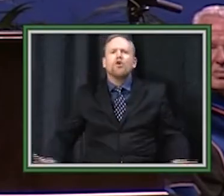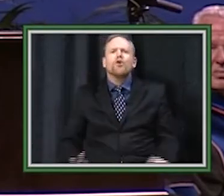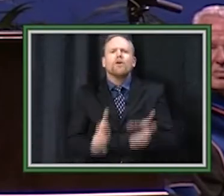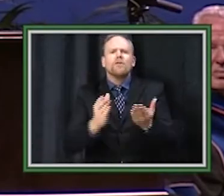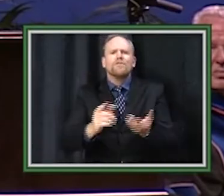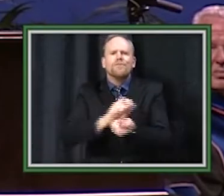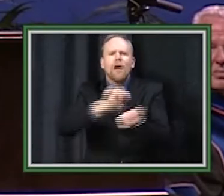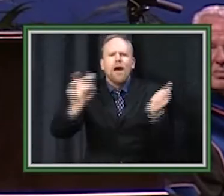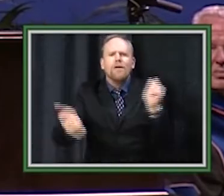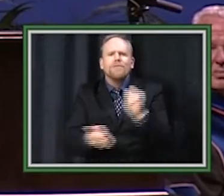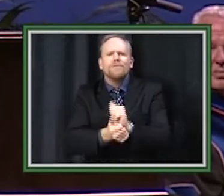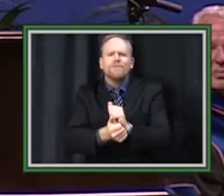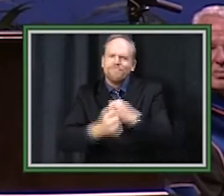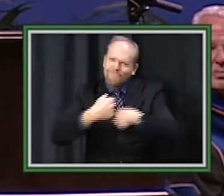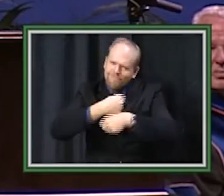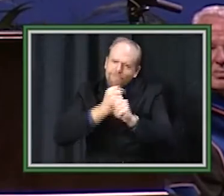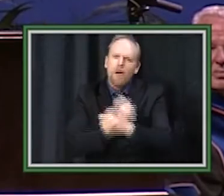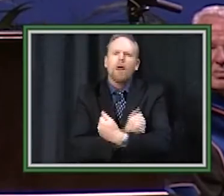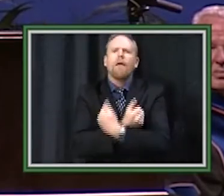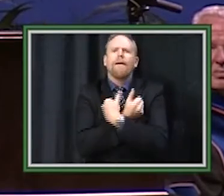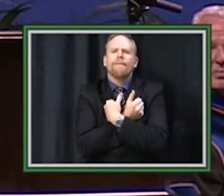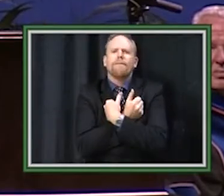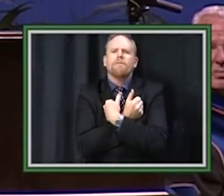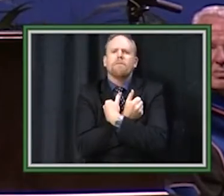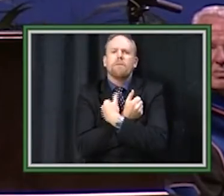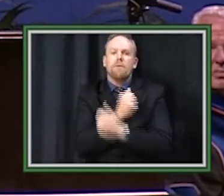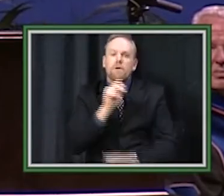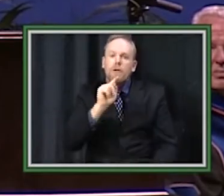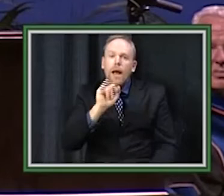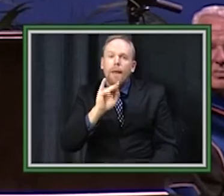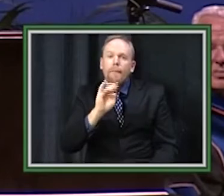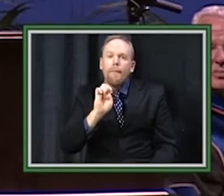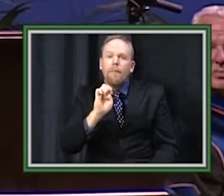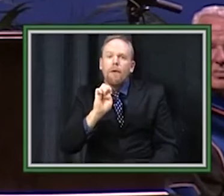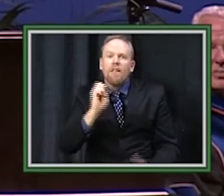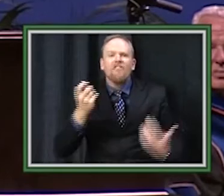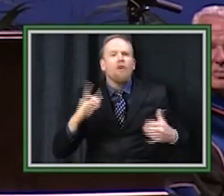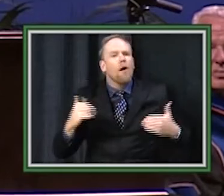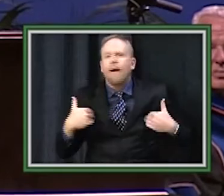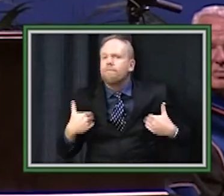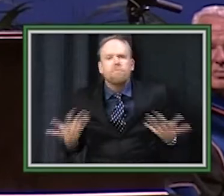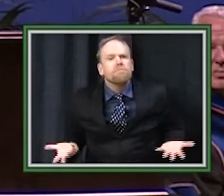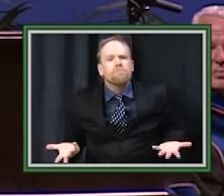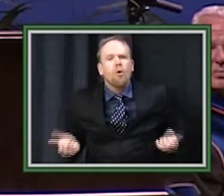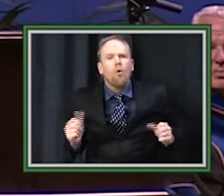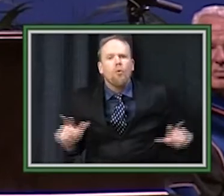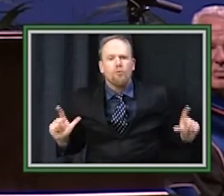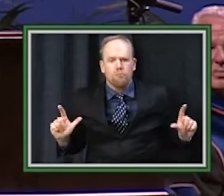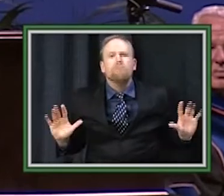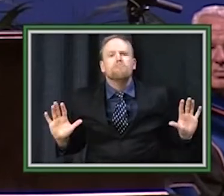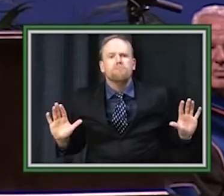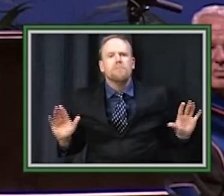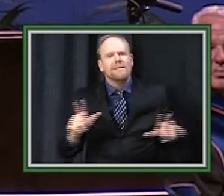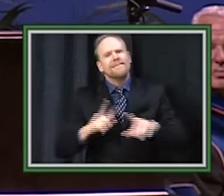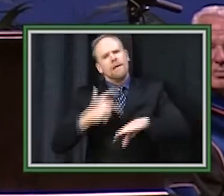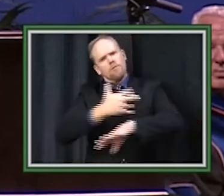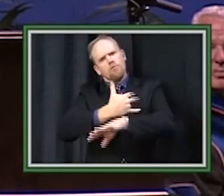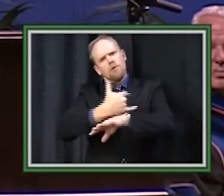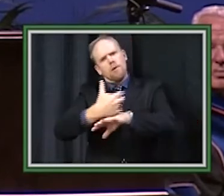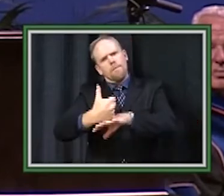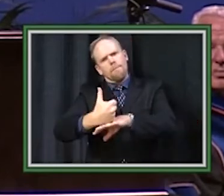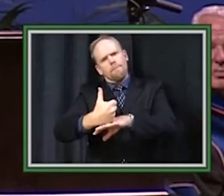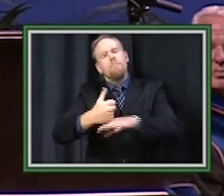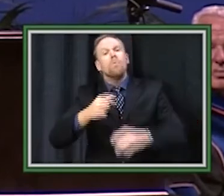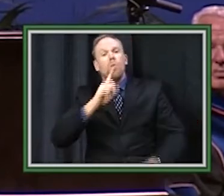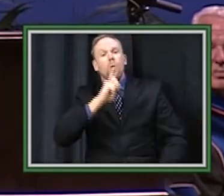love. Time is all we have, and it's running out. As your hearts are beating in your chest, breath by